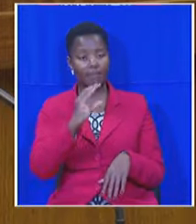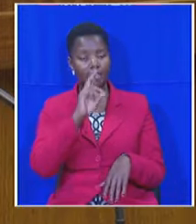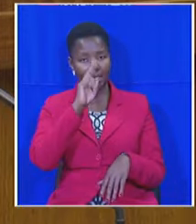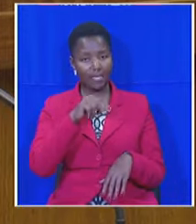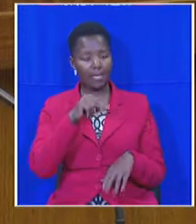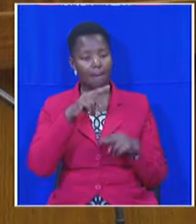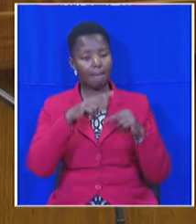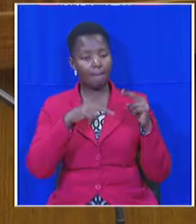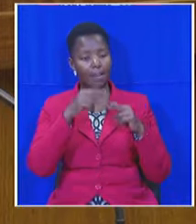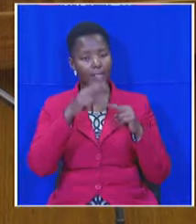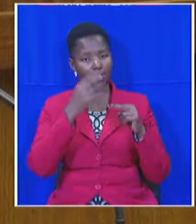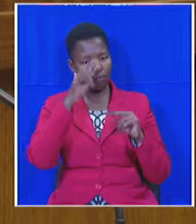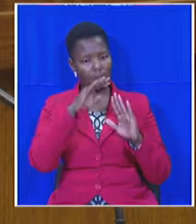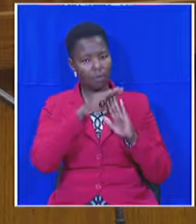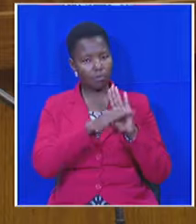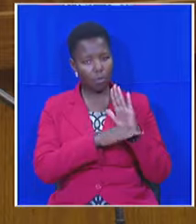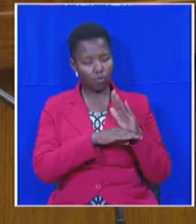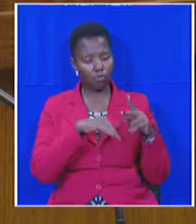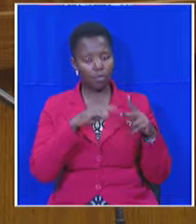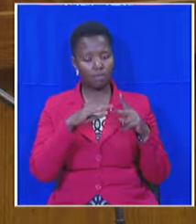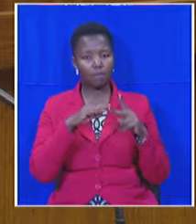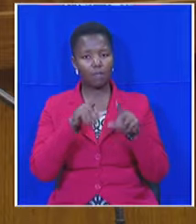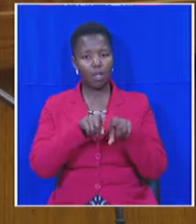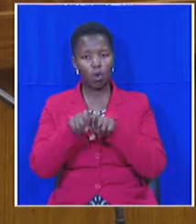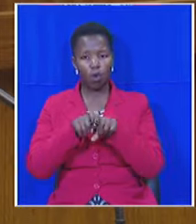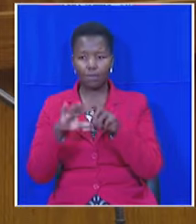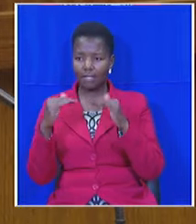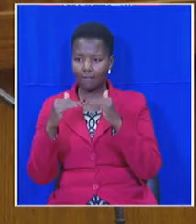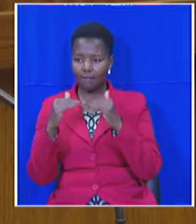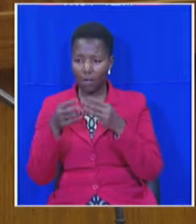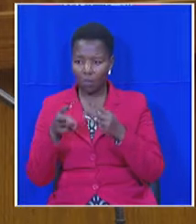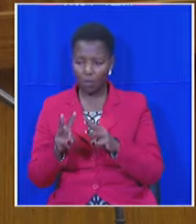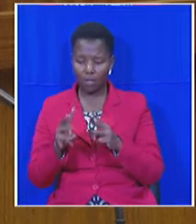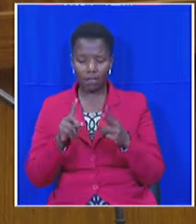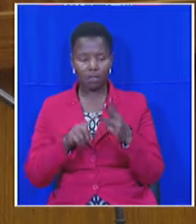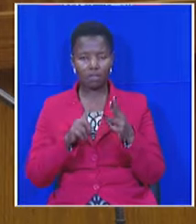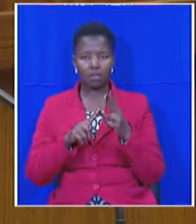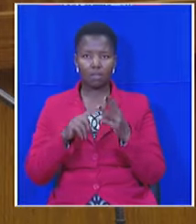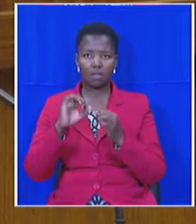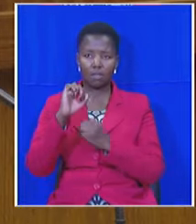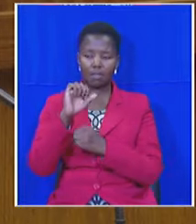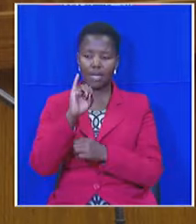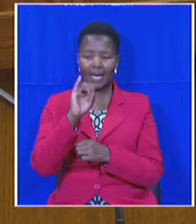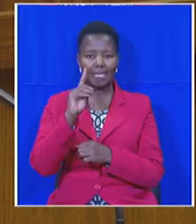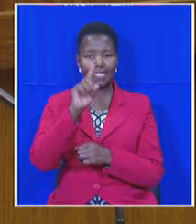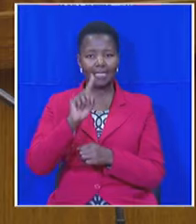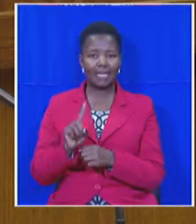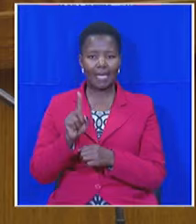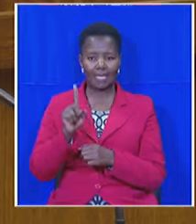infrastructure, allocation towards competition, allocation towards industrial funding and